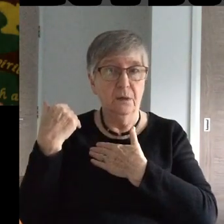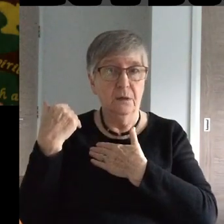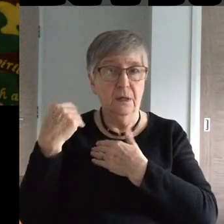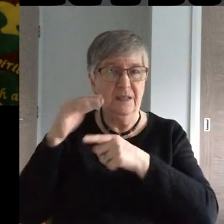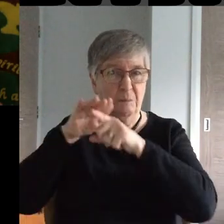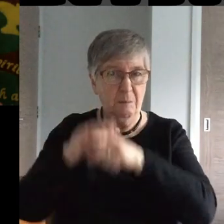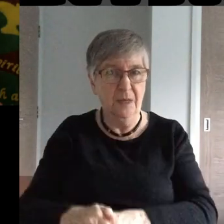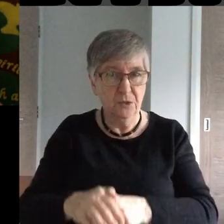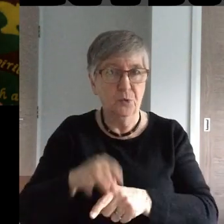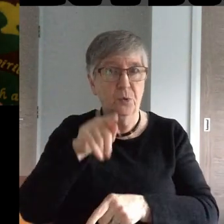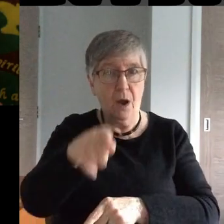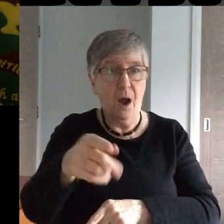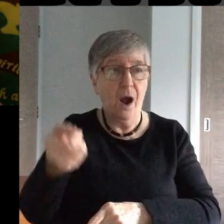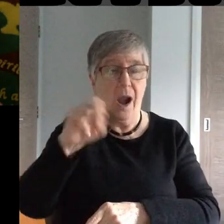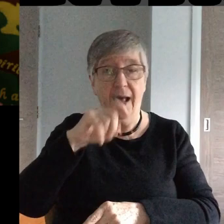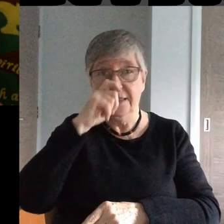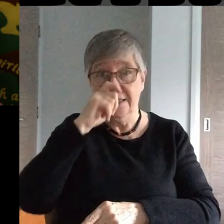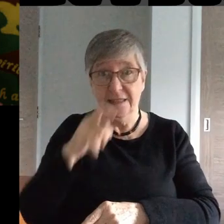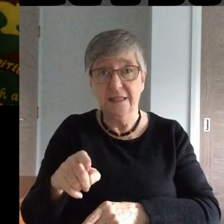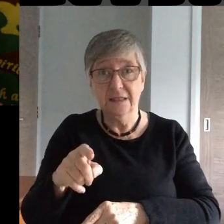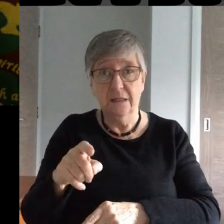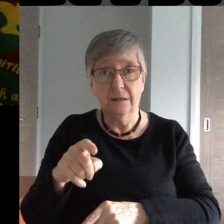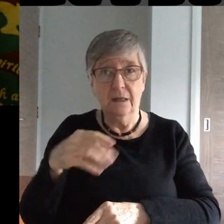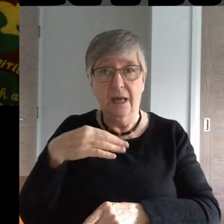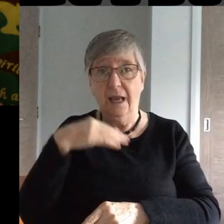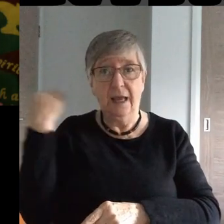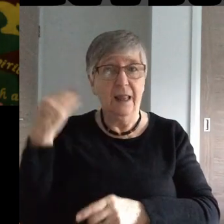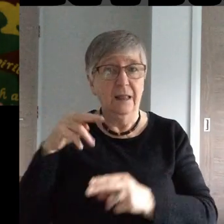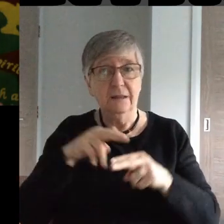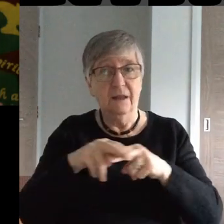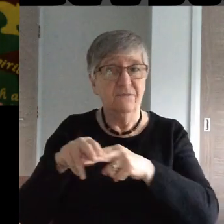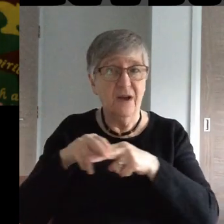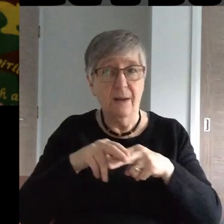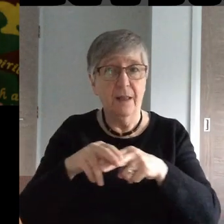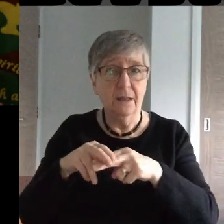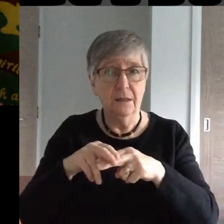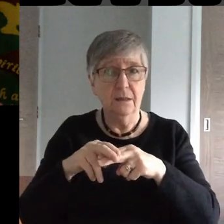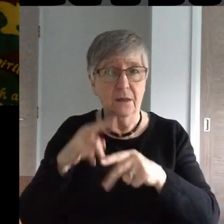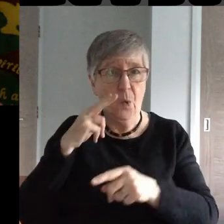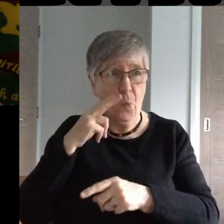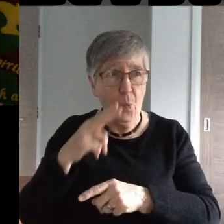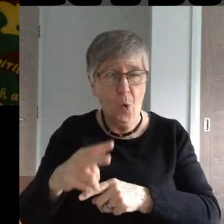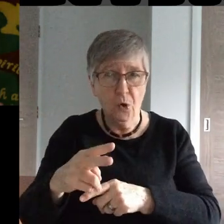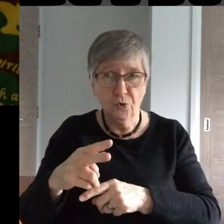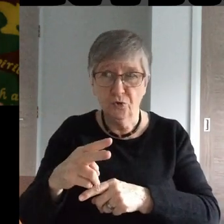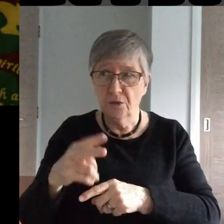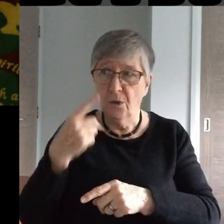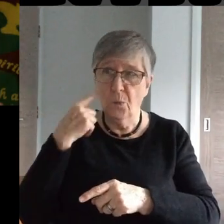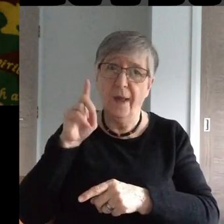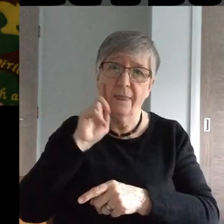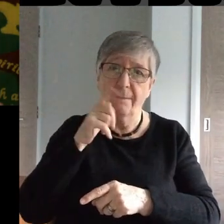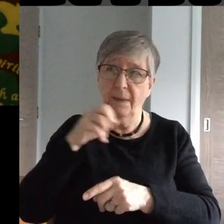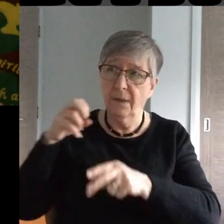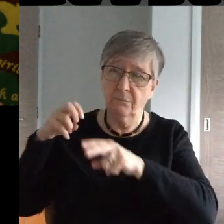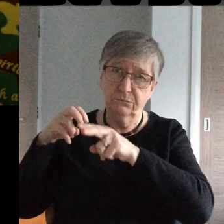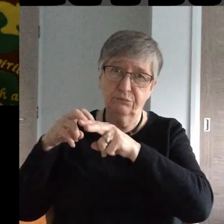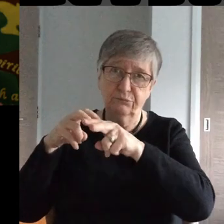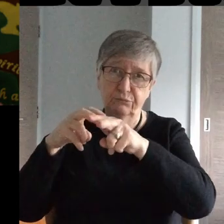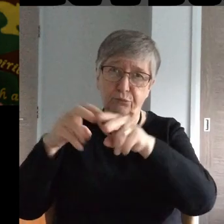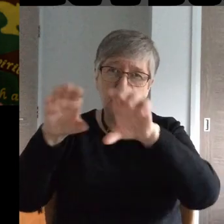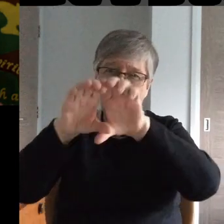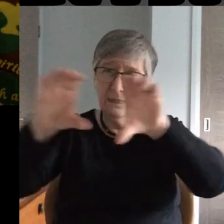had persecuted her and her sister, who had killed her family, who had watched as their naked bodies were led to the